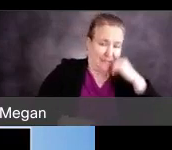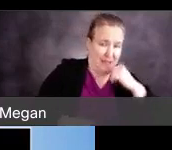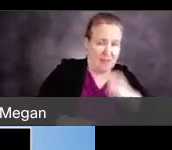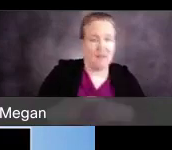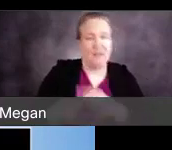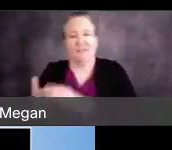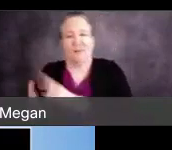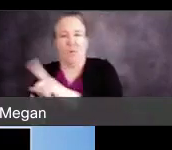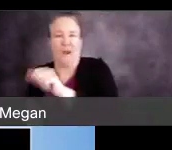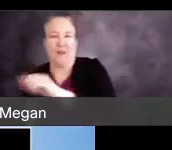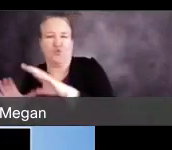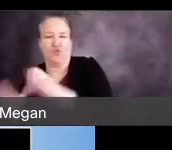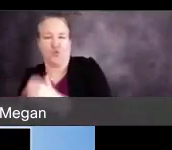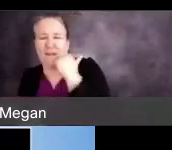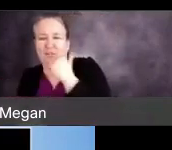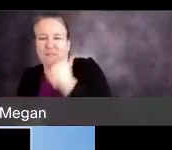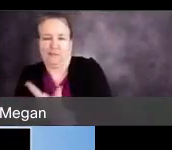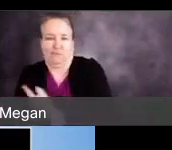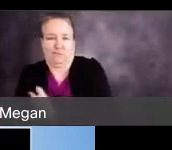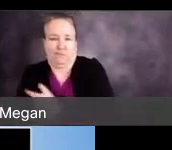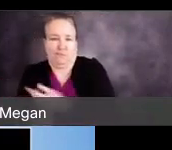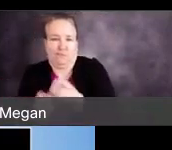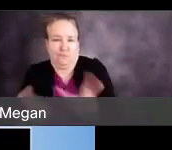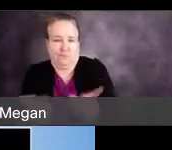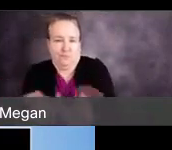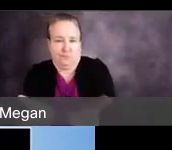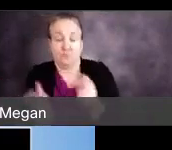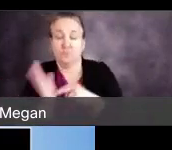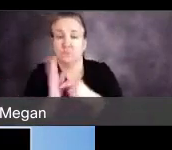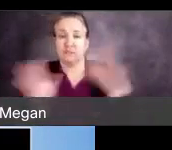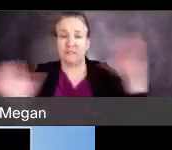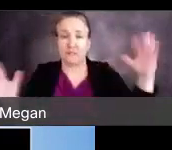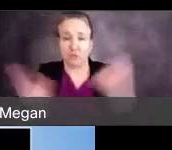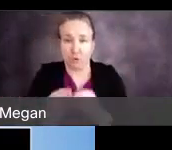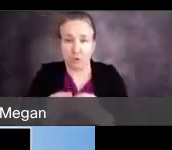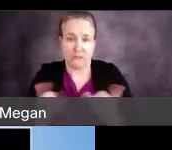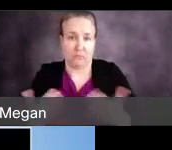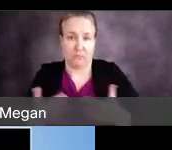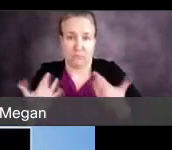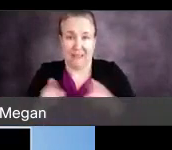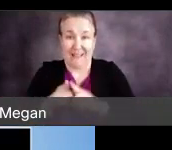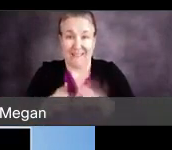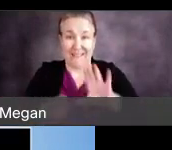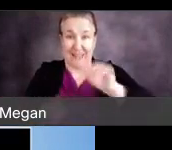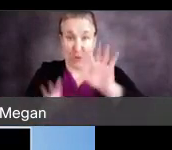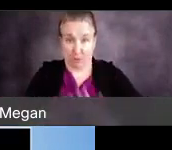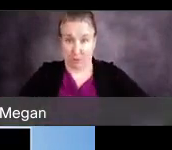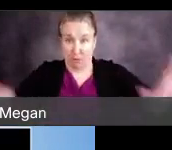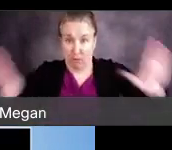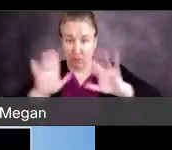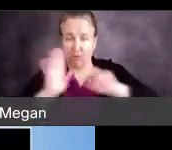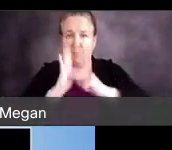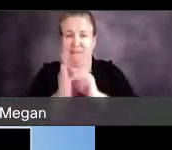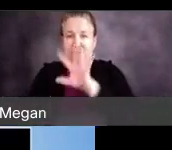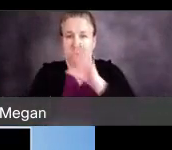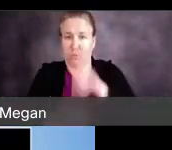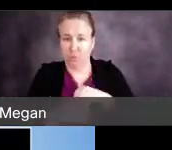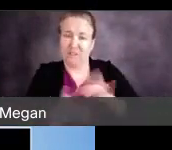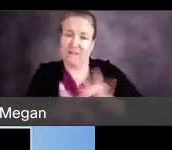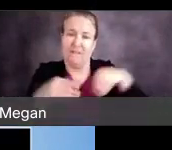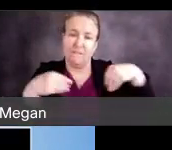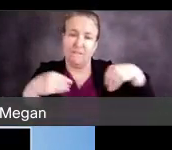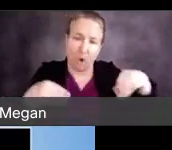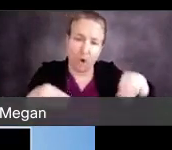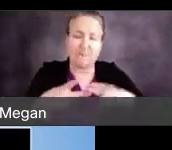1A group each day. So in total, where we are as a county, and so this would include pharmacies and